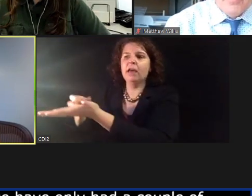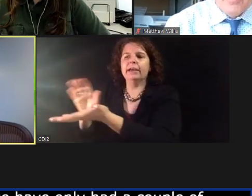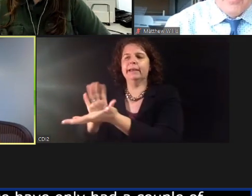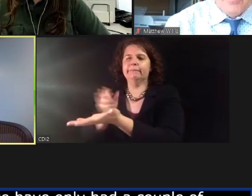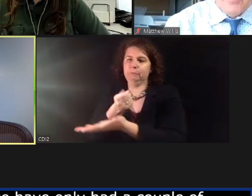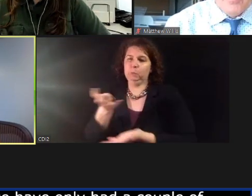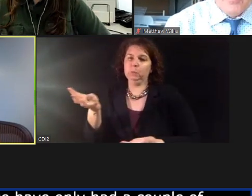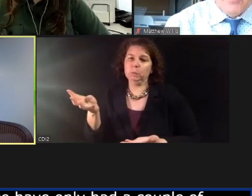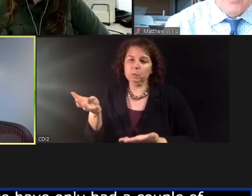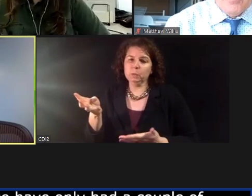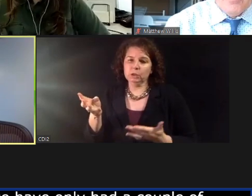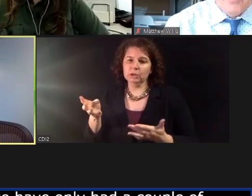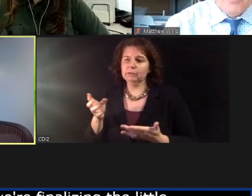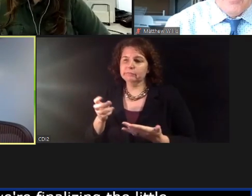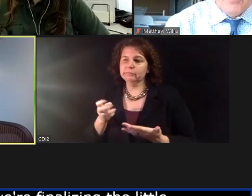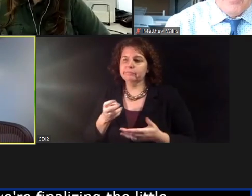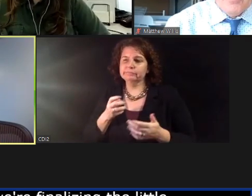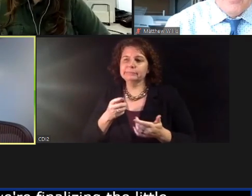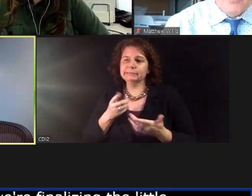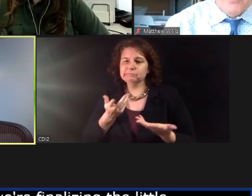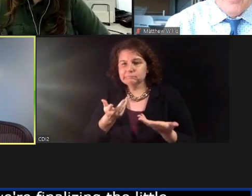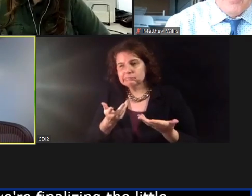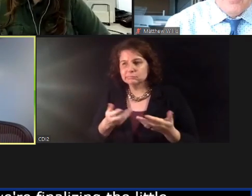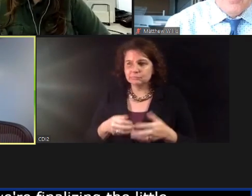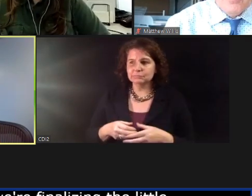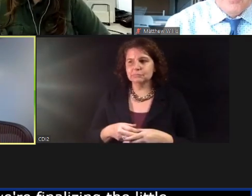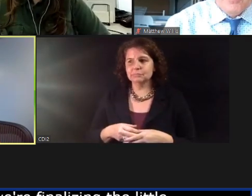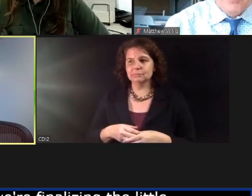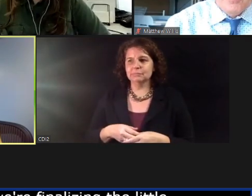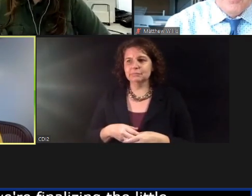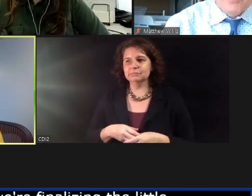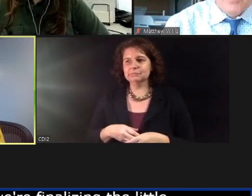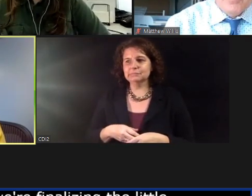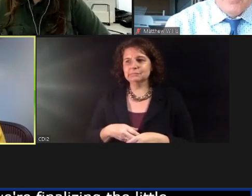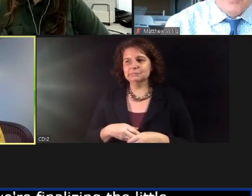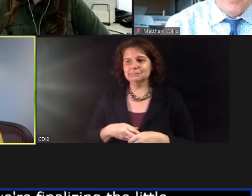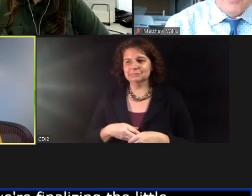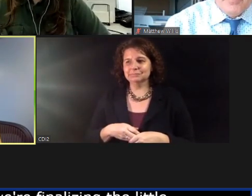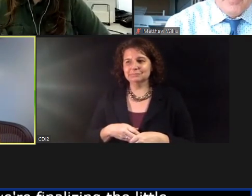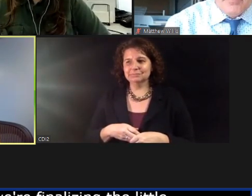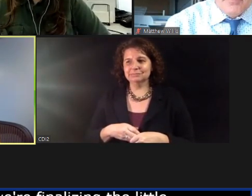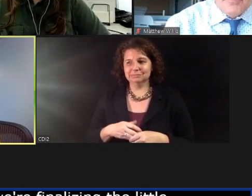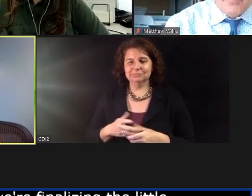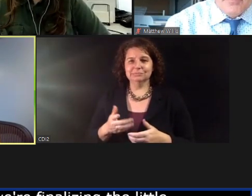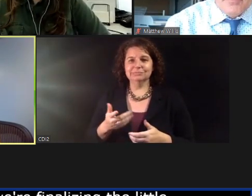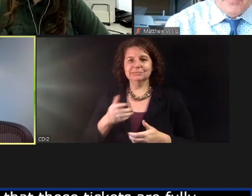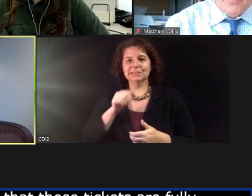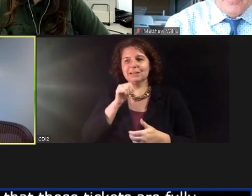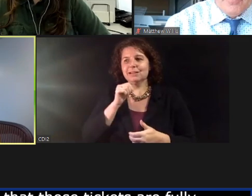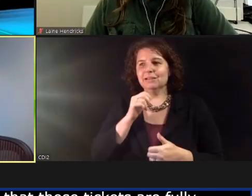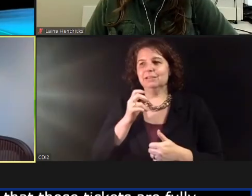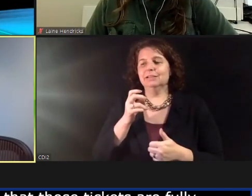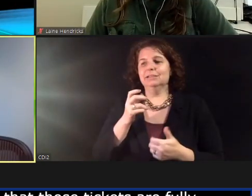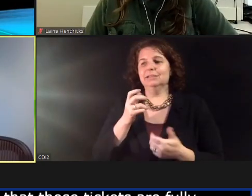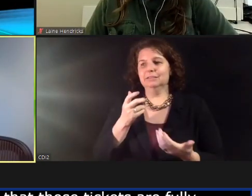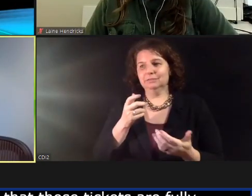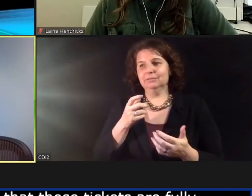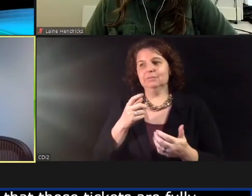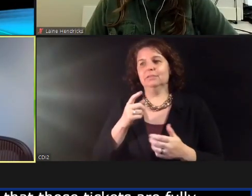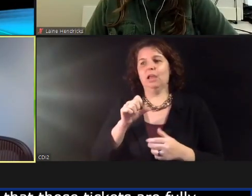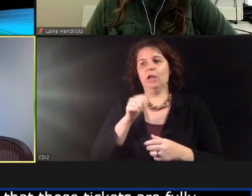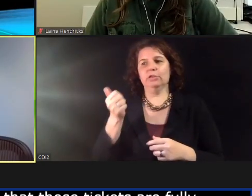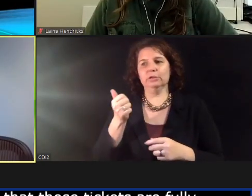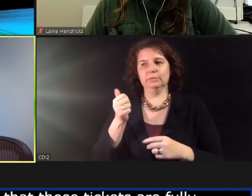those tickets are fully accessible to law enforcement officers. On the business side, we have SIP